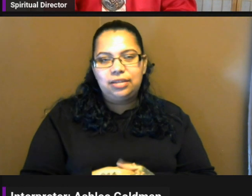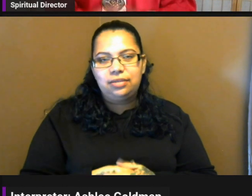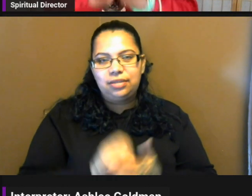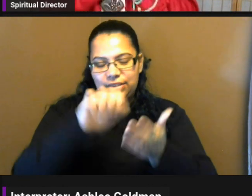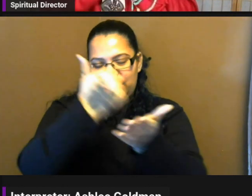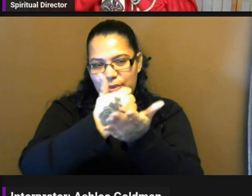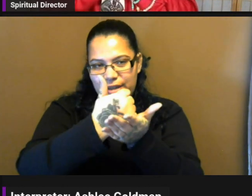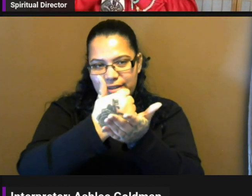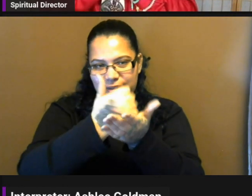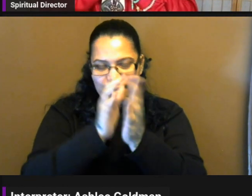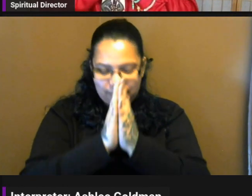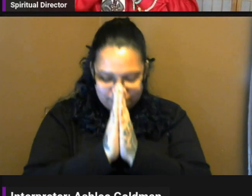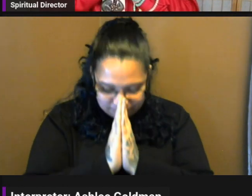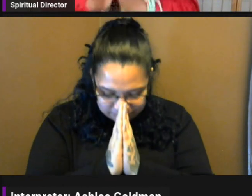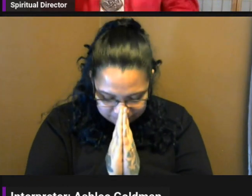and so it is.